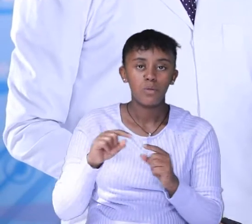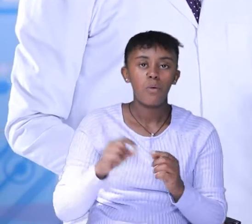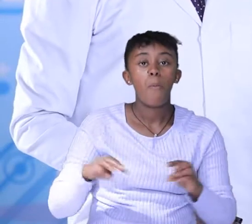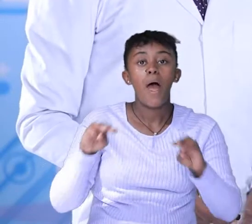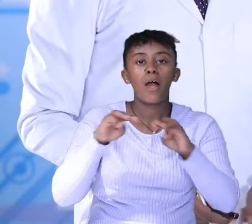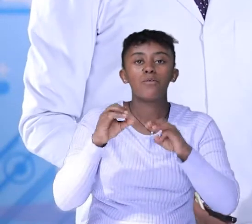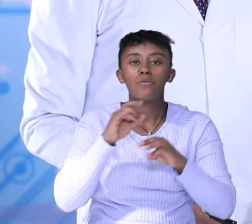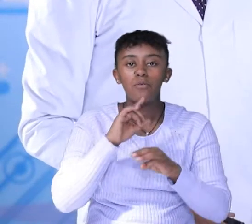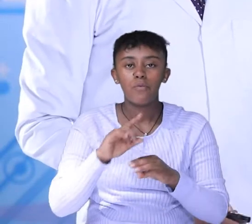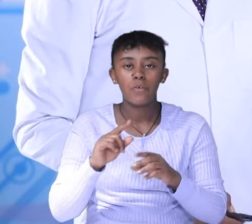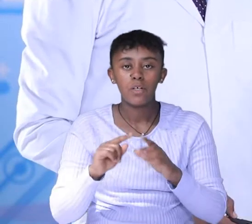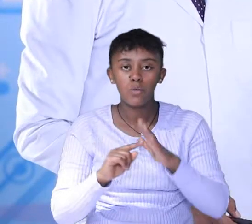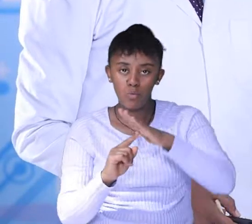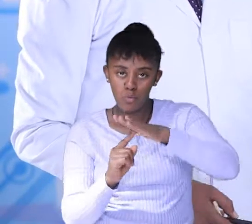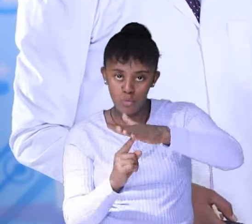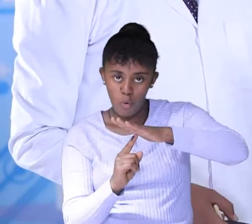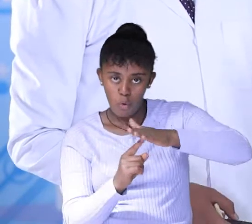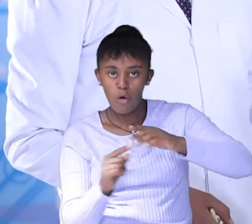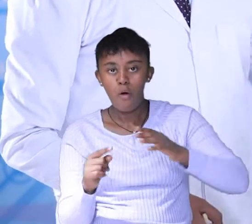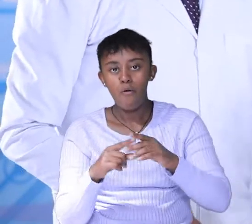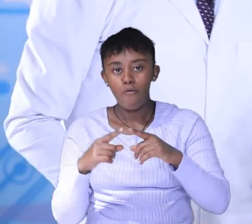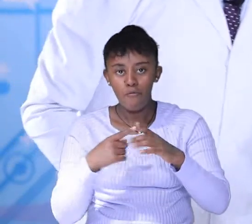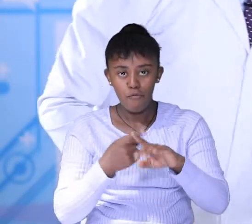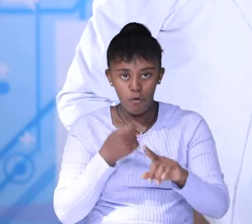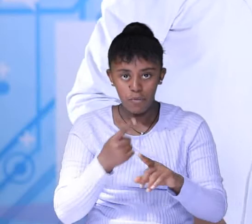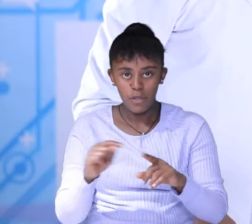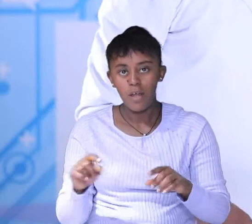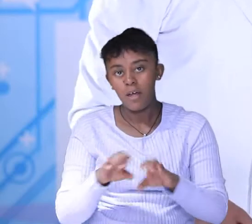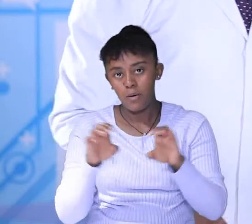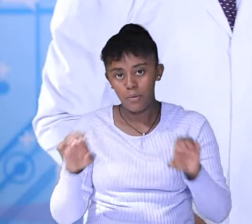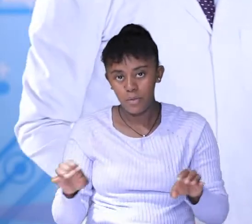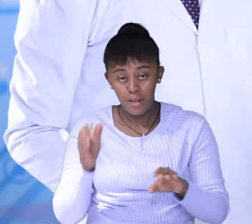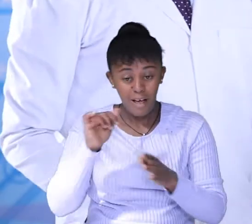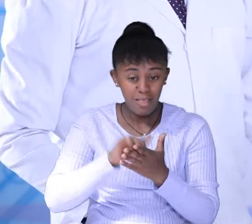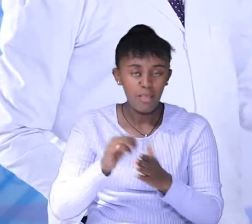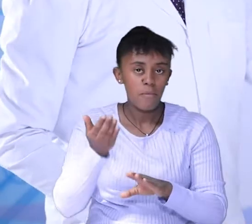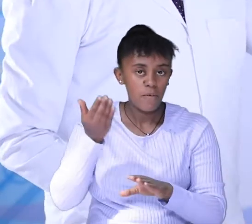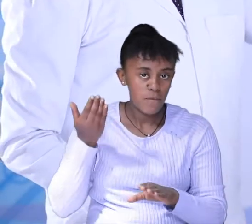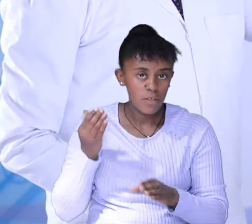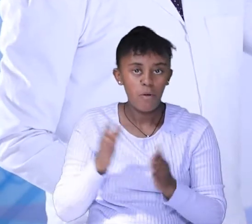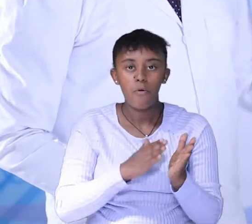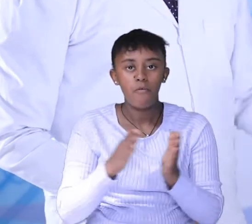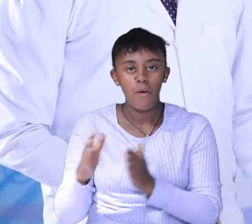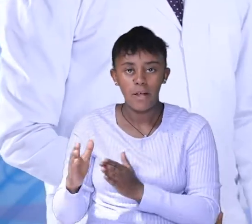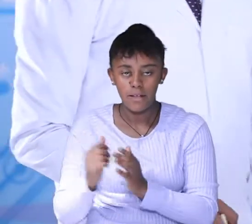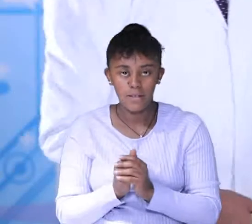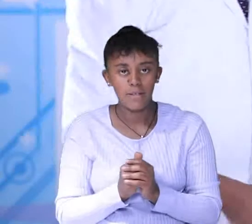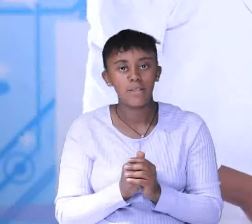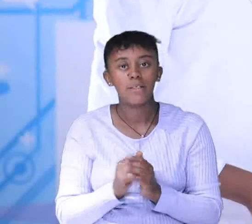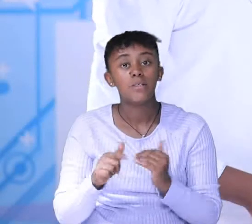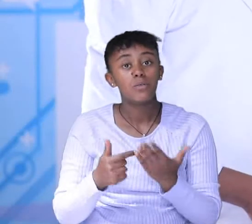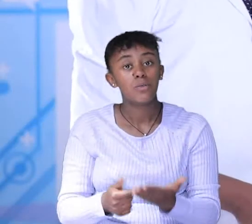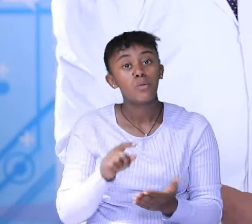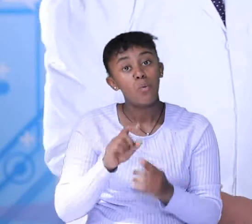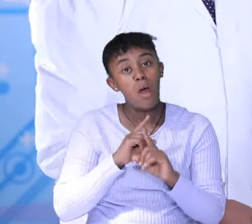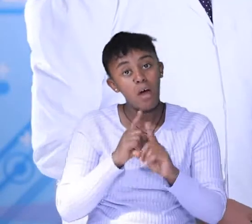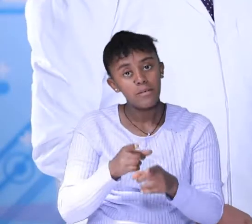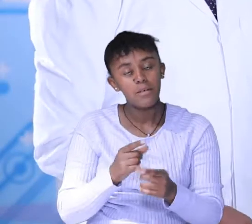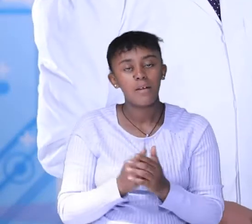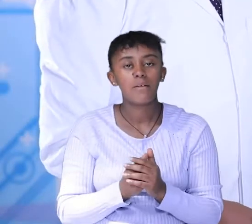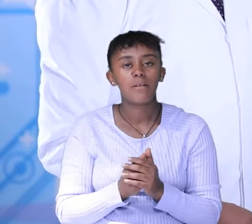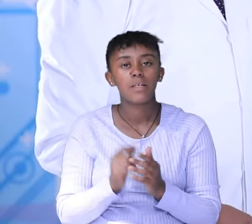the length from A to B, you can call it width or W. Let's call it to be W. Or it's possible to